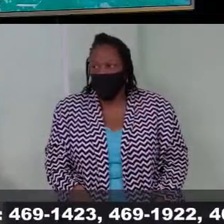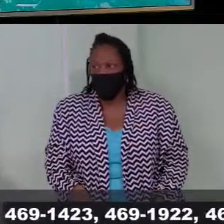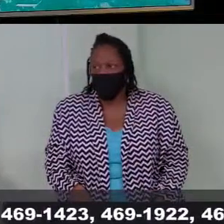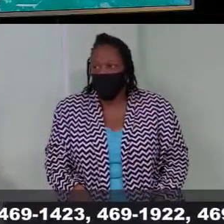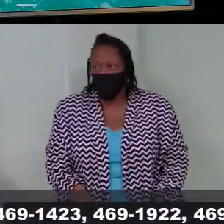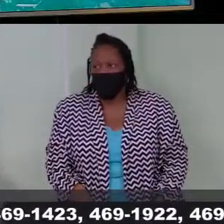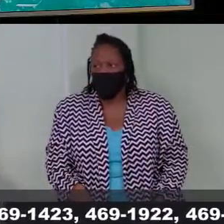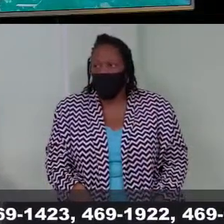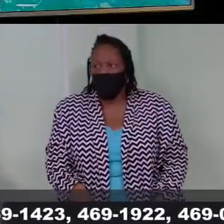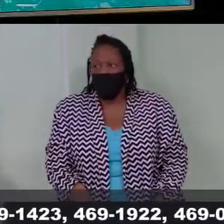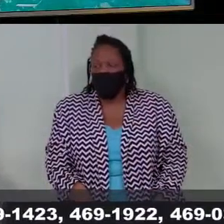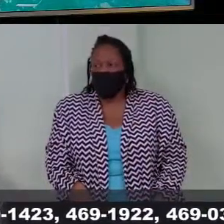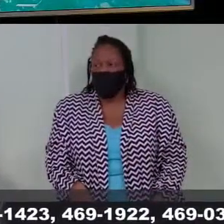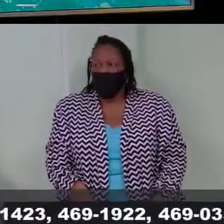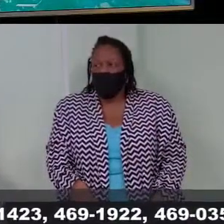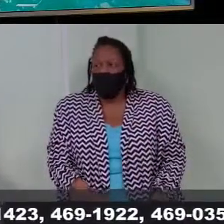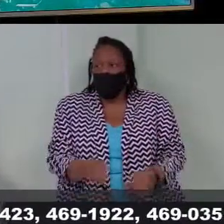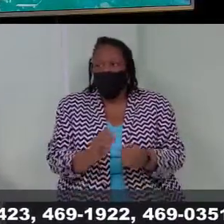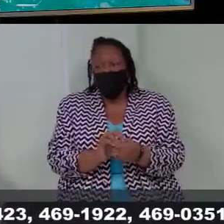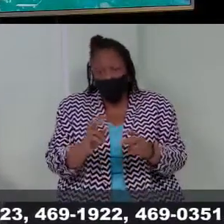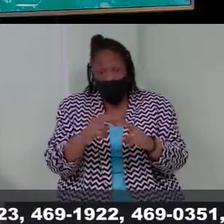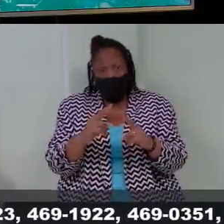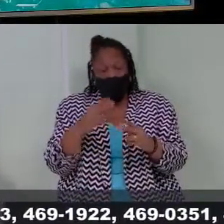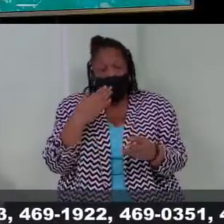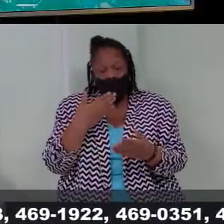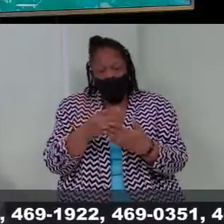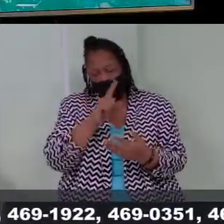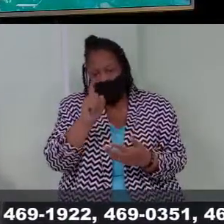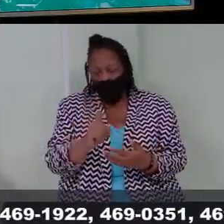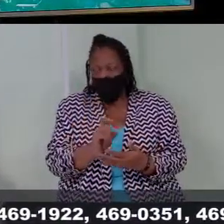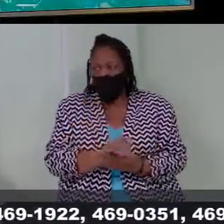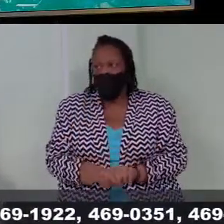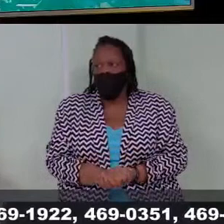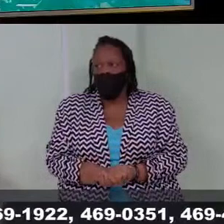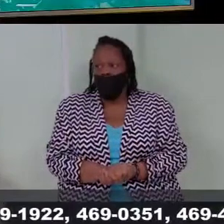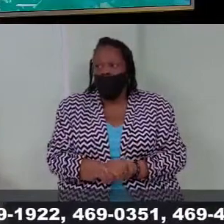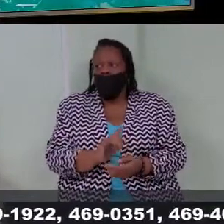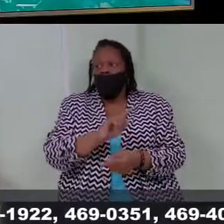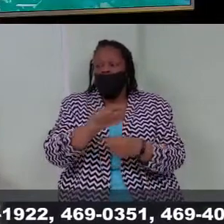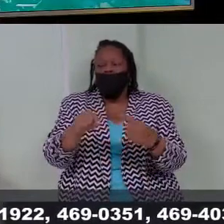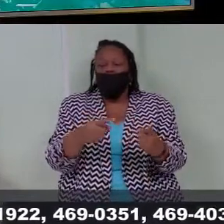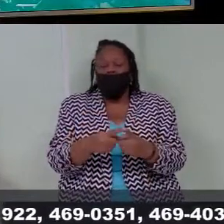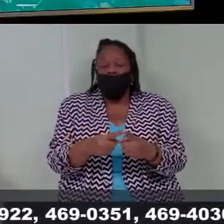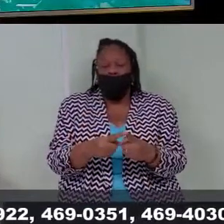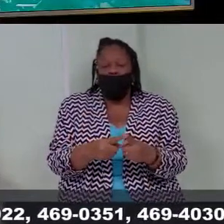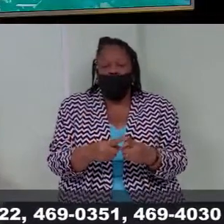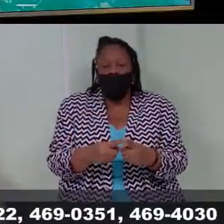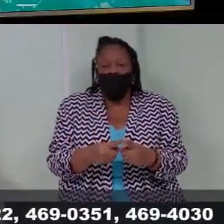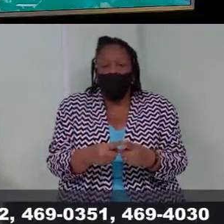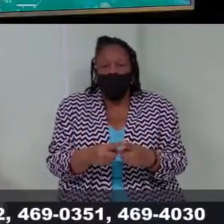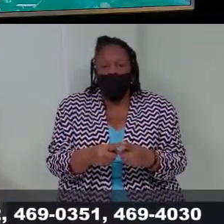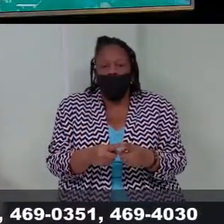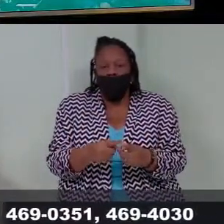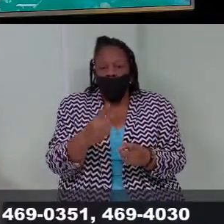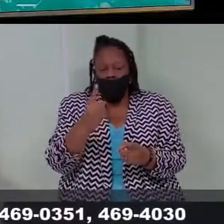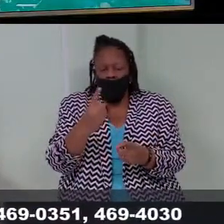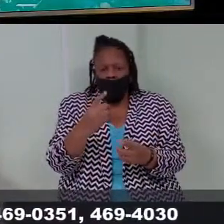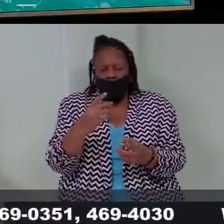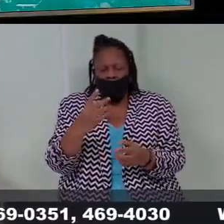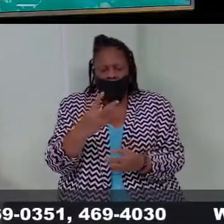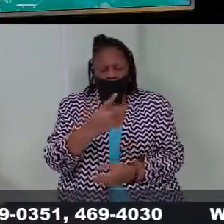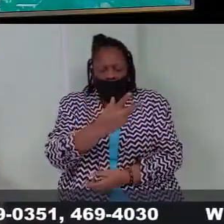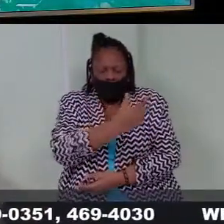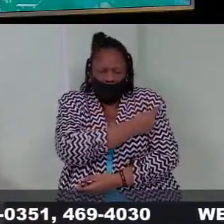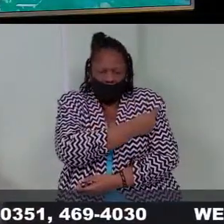Very good question, Mr. Williams. And so when the Pfizer-BioNTech vaccine was rolled out in the United Kingdom and the